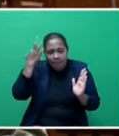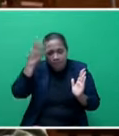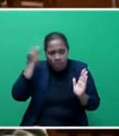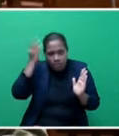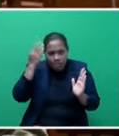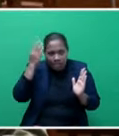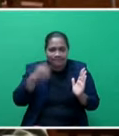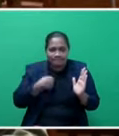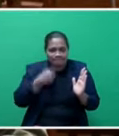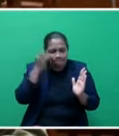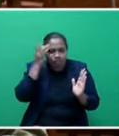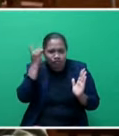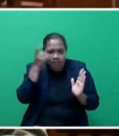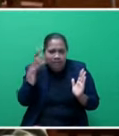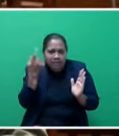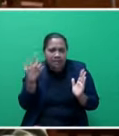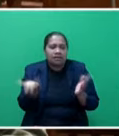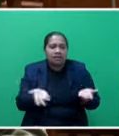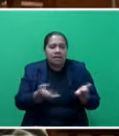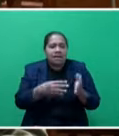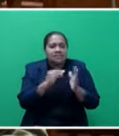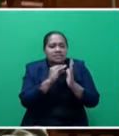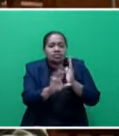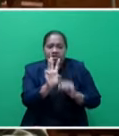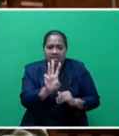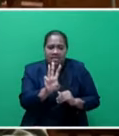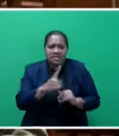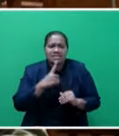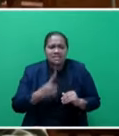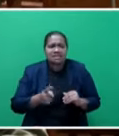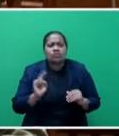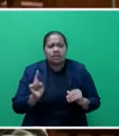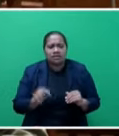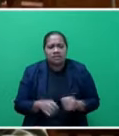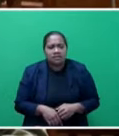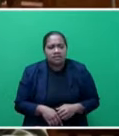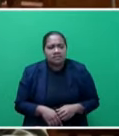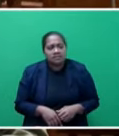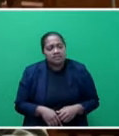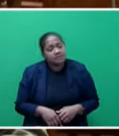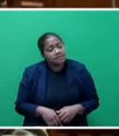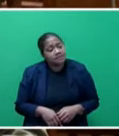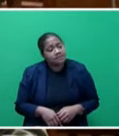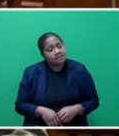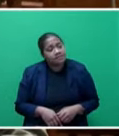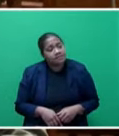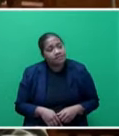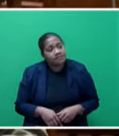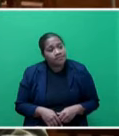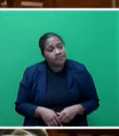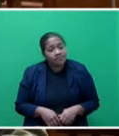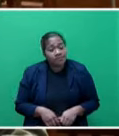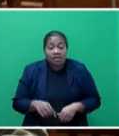I'm concerned at Section 3. Section 3, it says, a mortgagor who, at the commencement of this